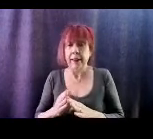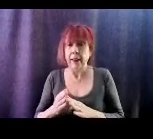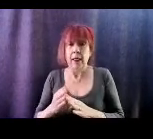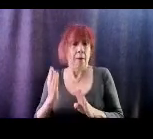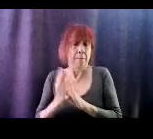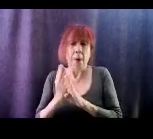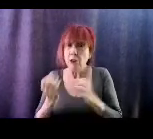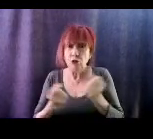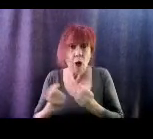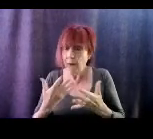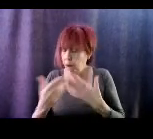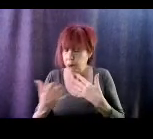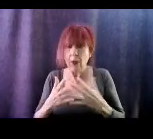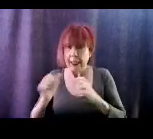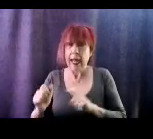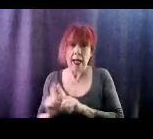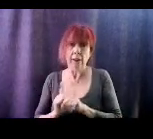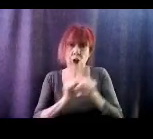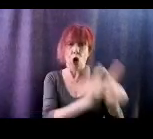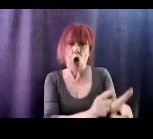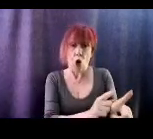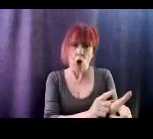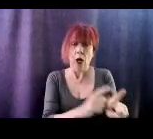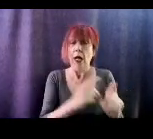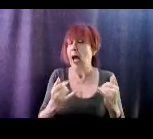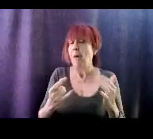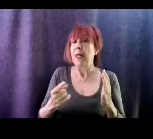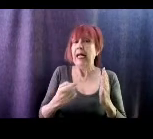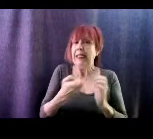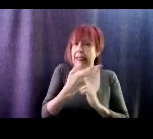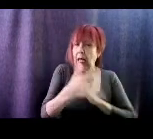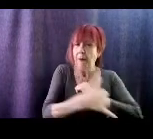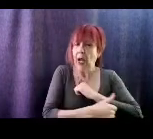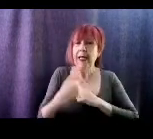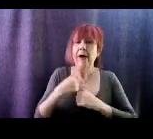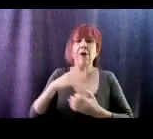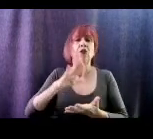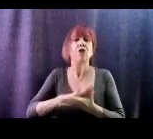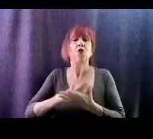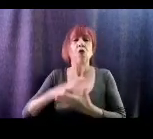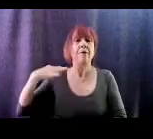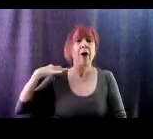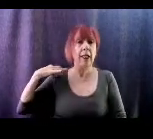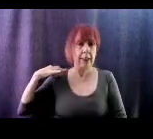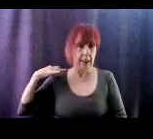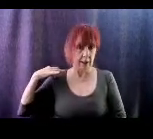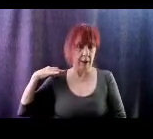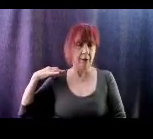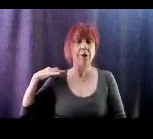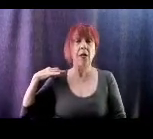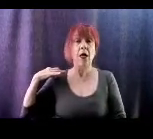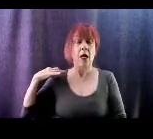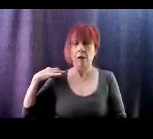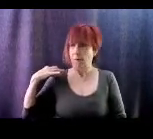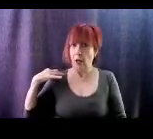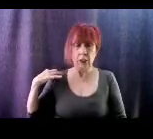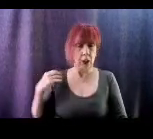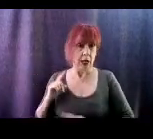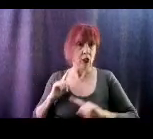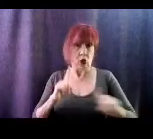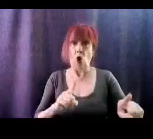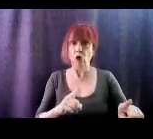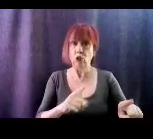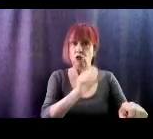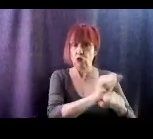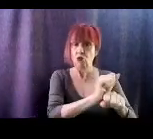In some counties, though, they have school volunteers. And in one county, we have one that actually goes out to the job sites